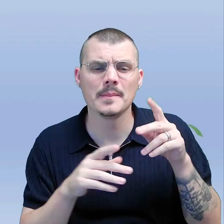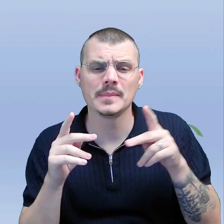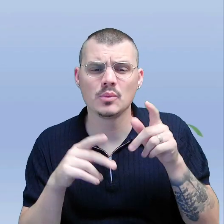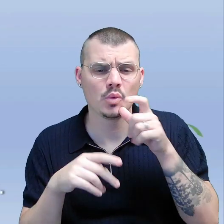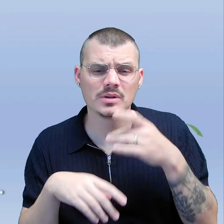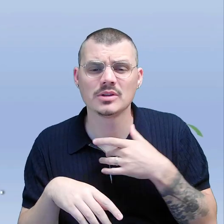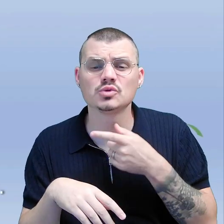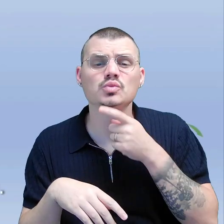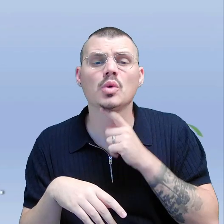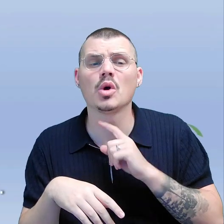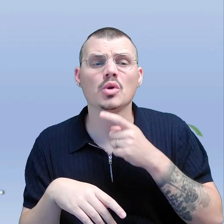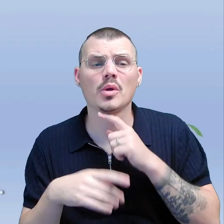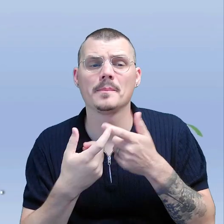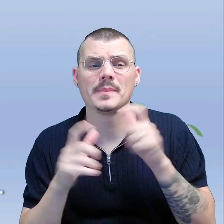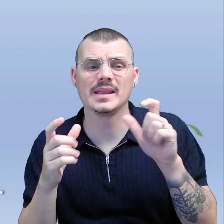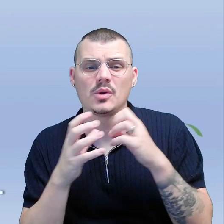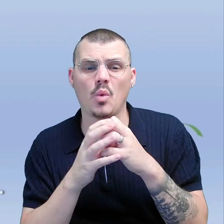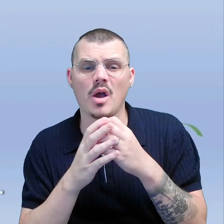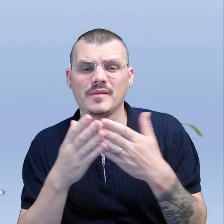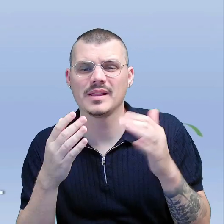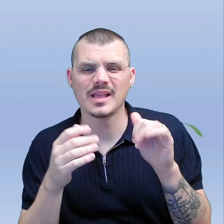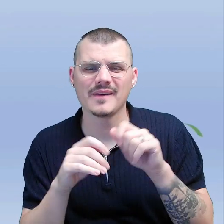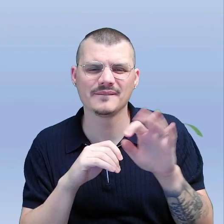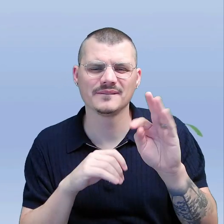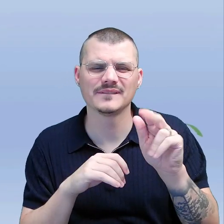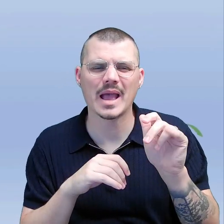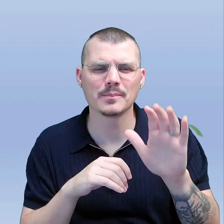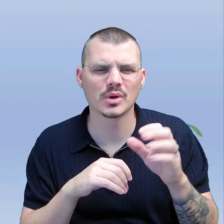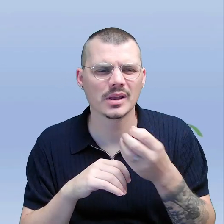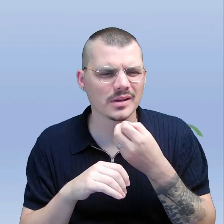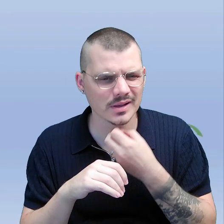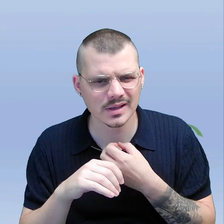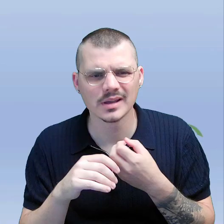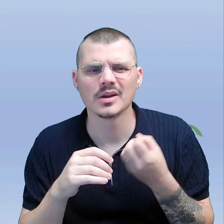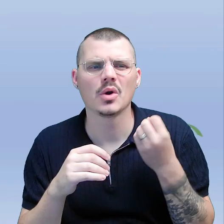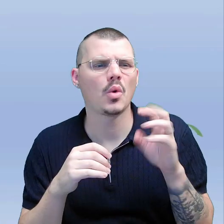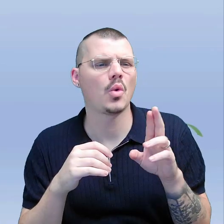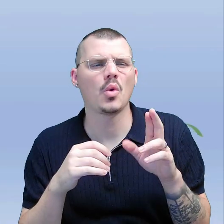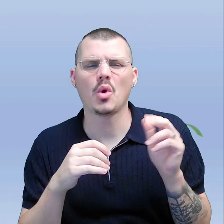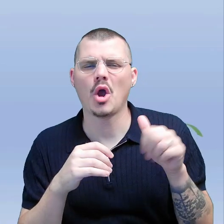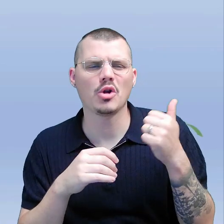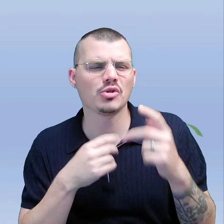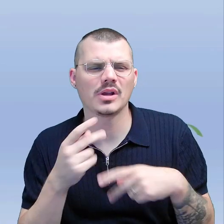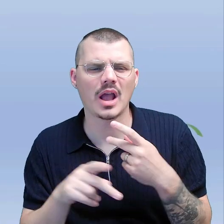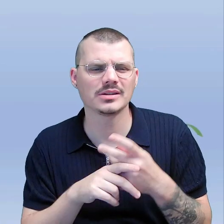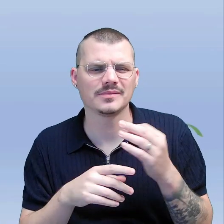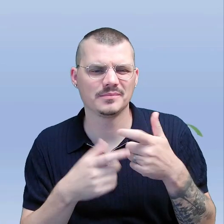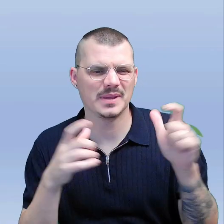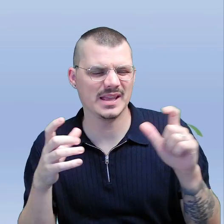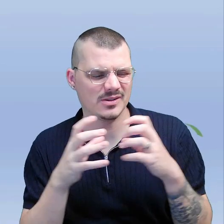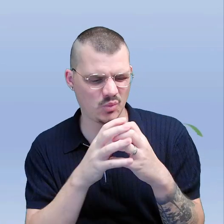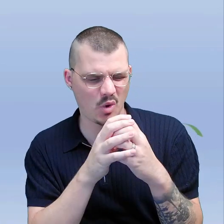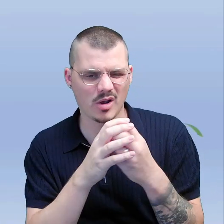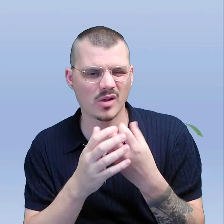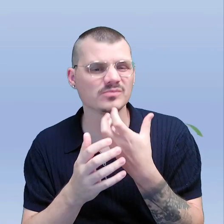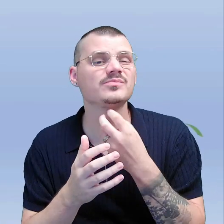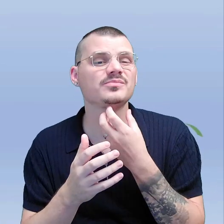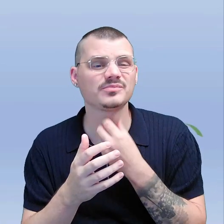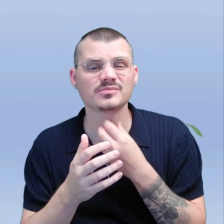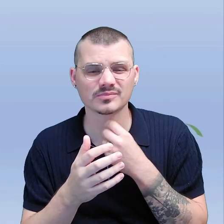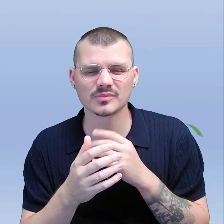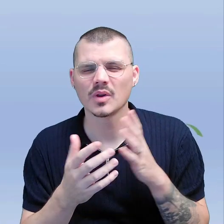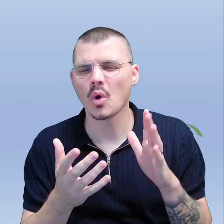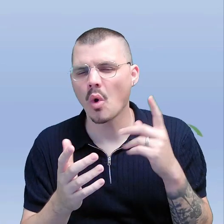that would swallow big wads of things like torn up fabric or other kinds of big wads of